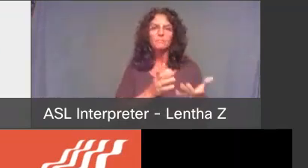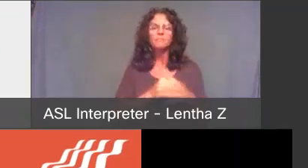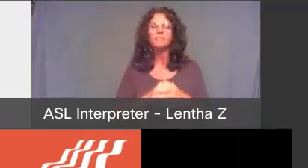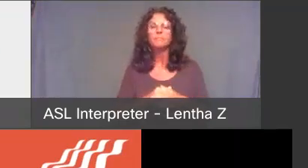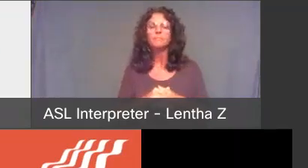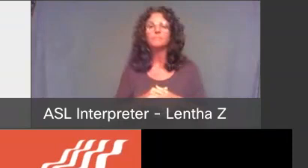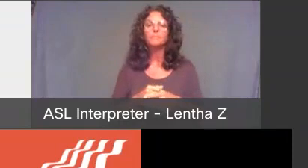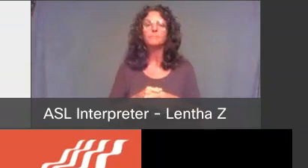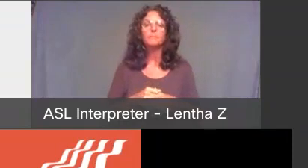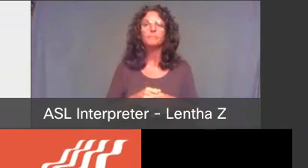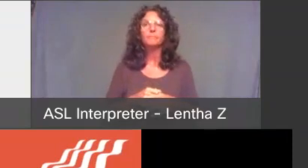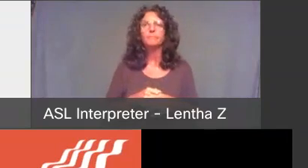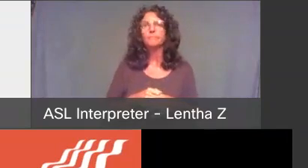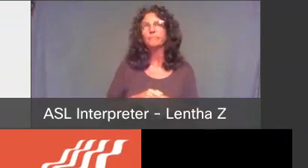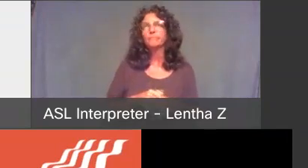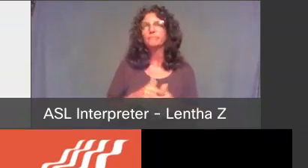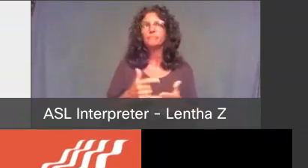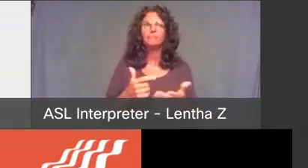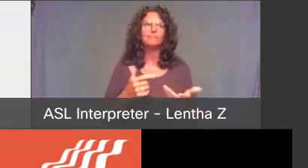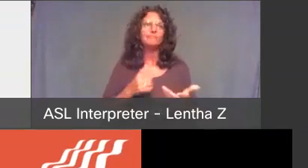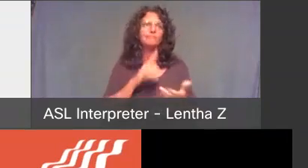with, or being born,